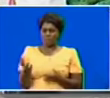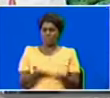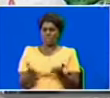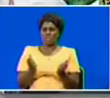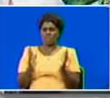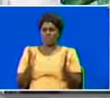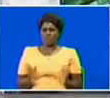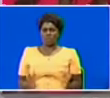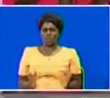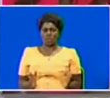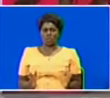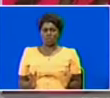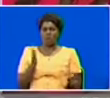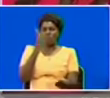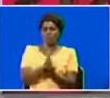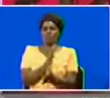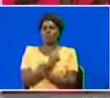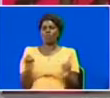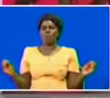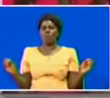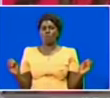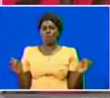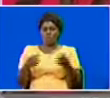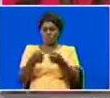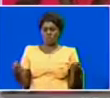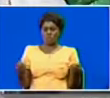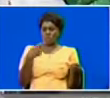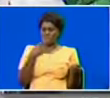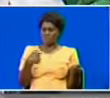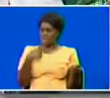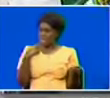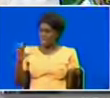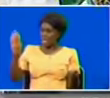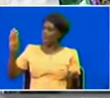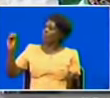Well, it wasn't proven. It was in the newspaper, but I will say this about him.